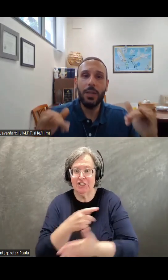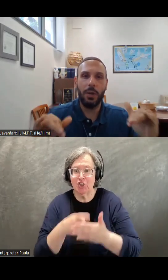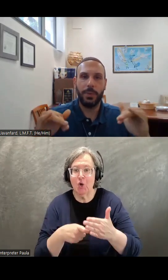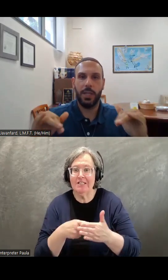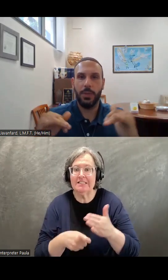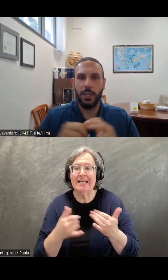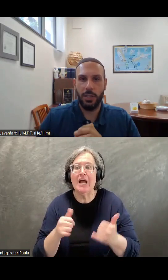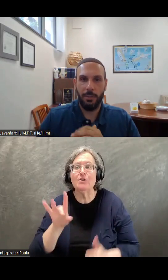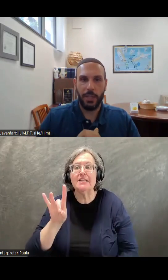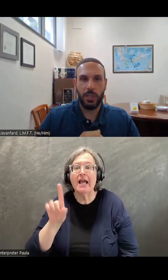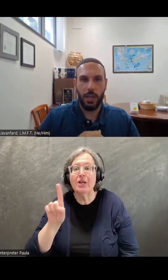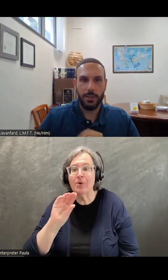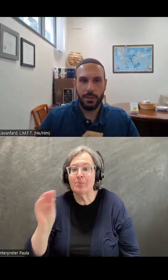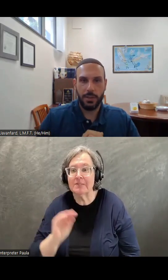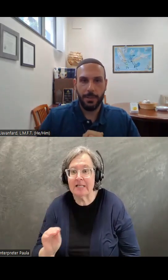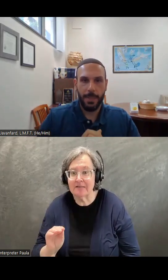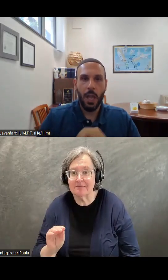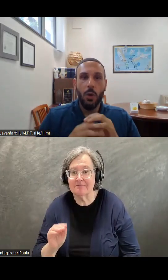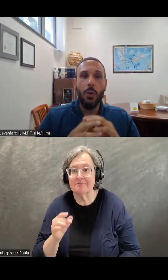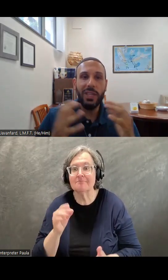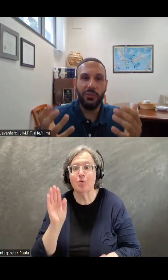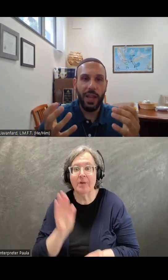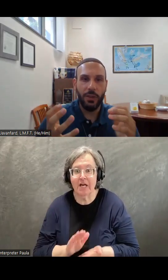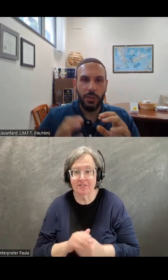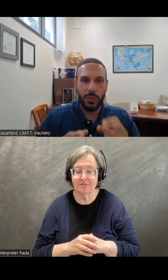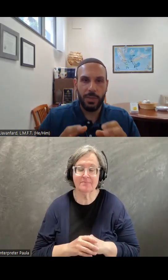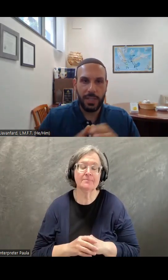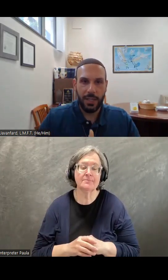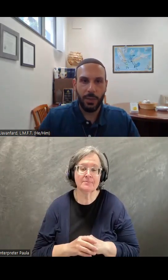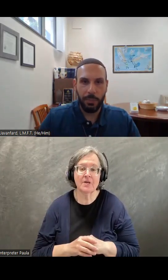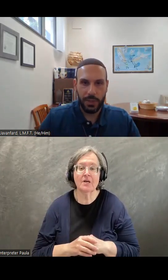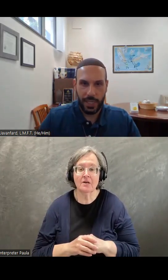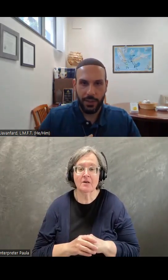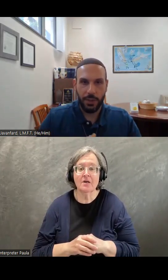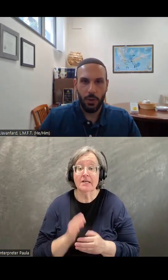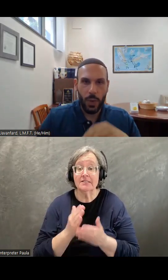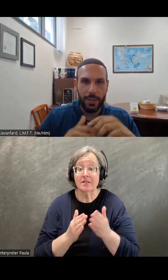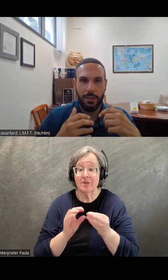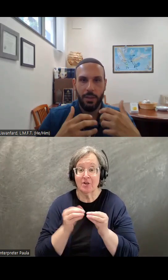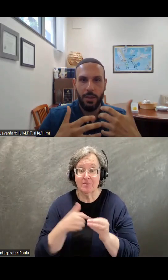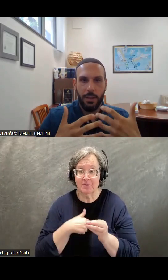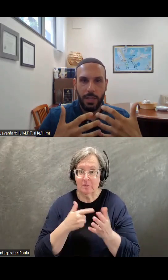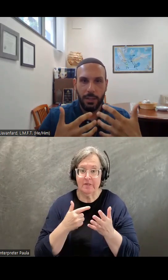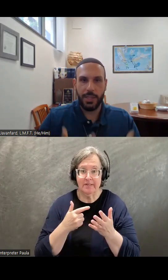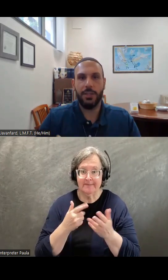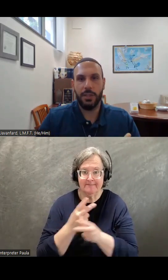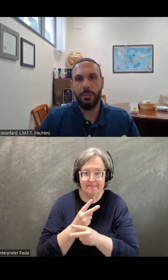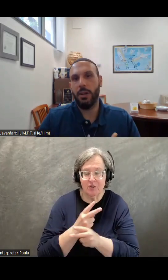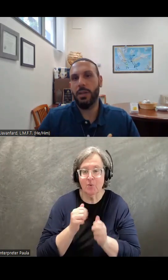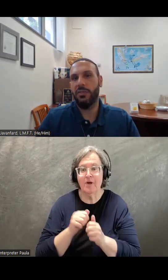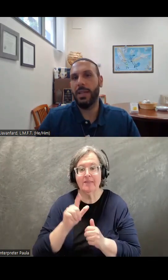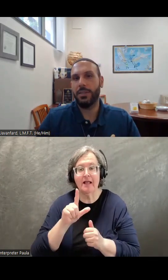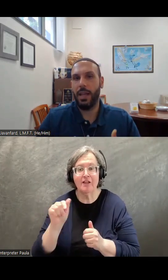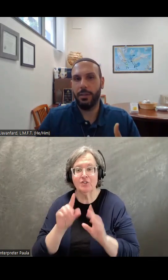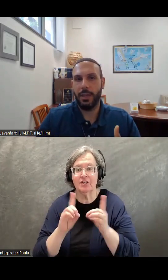an 81% reduction in inpatient costs. What we have found through some of the data that we've put together with the Los Angeles